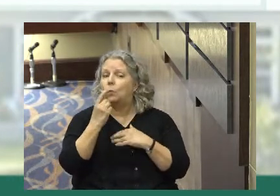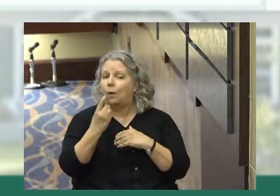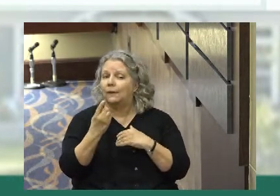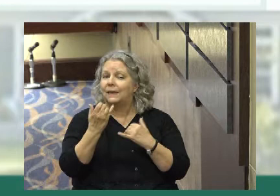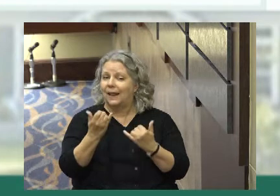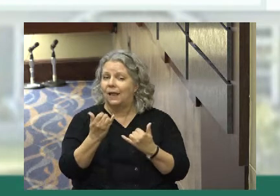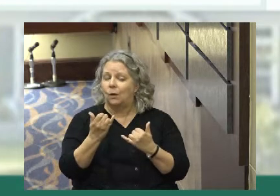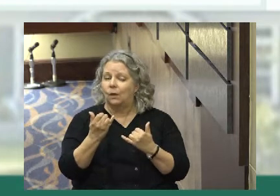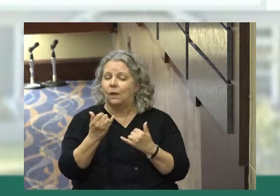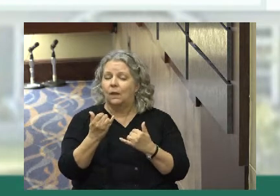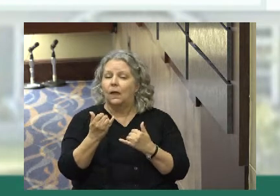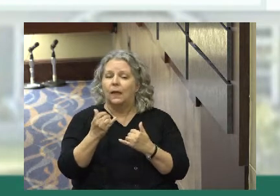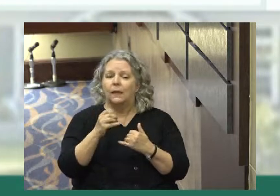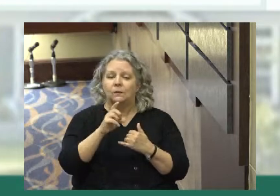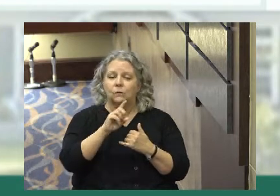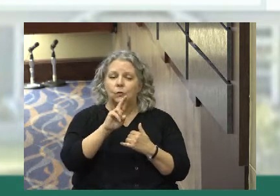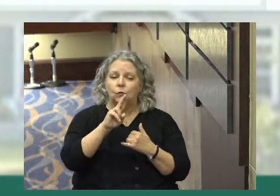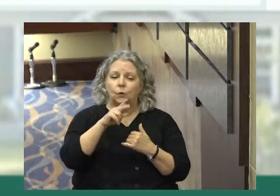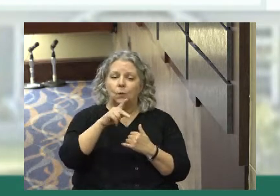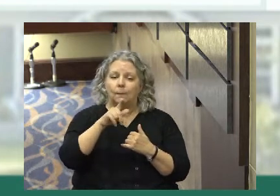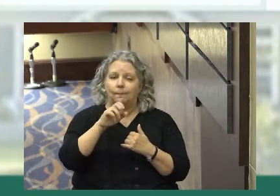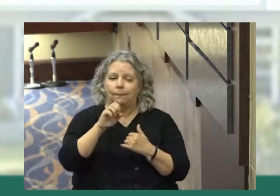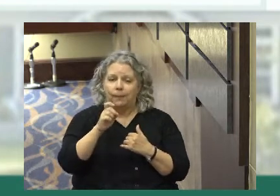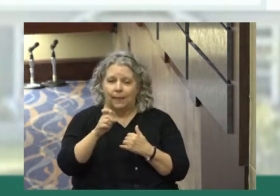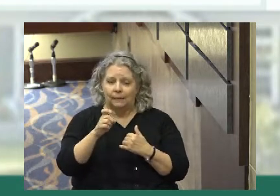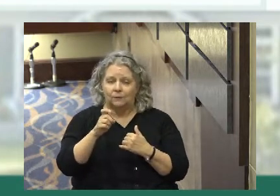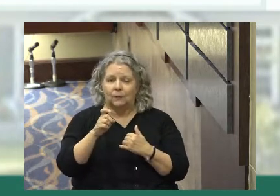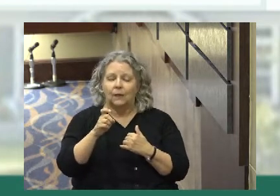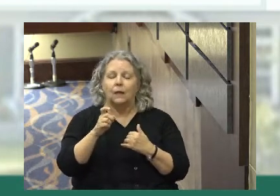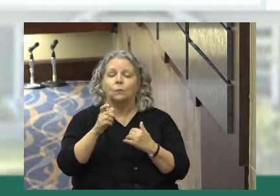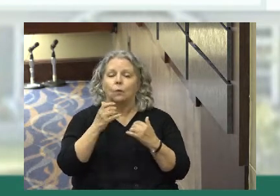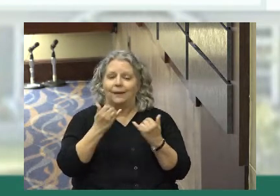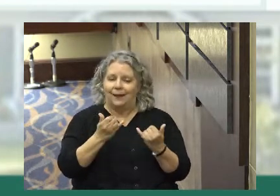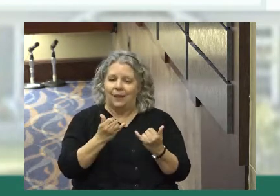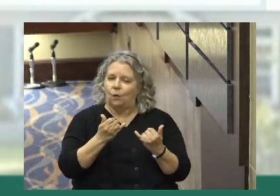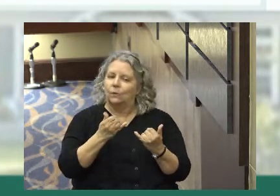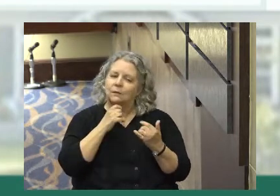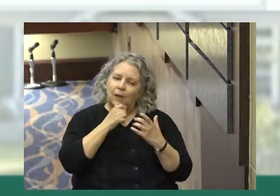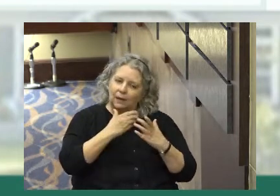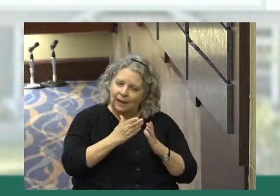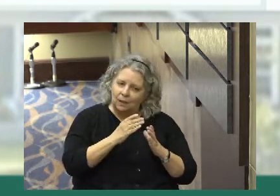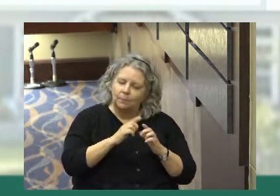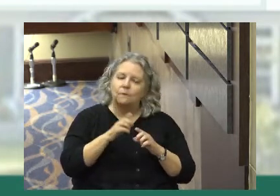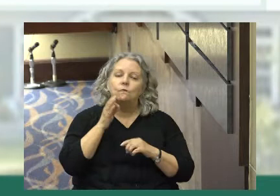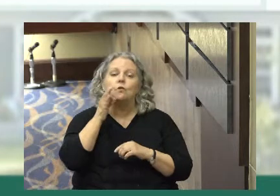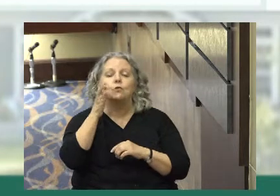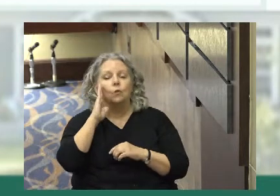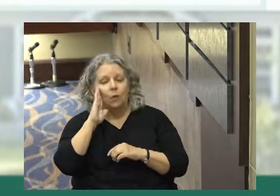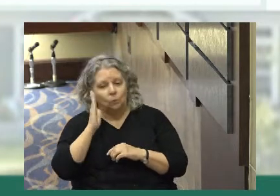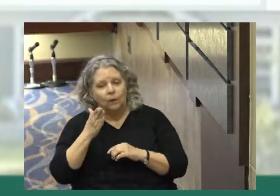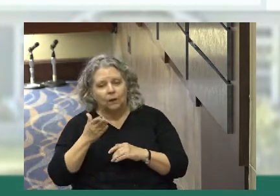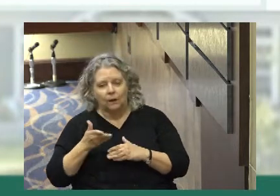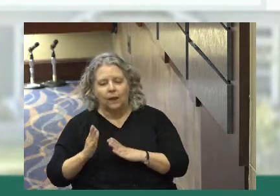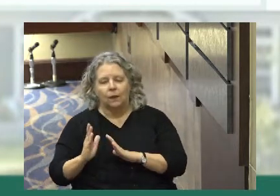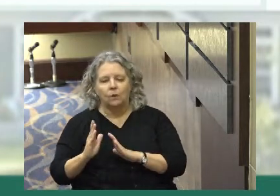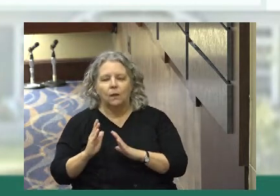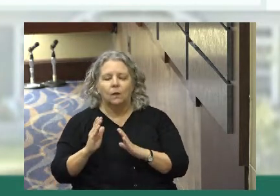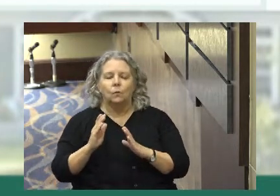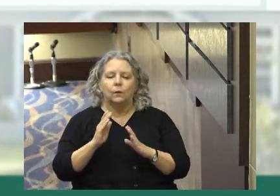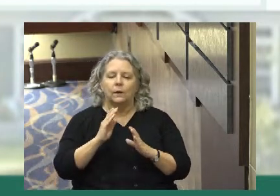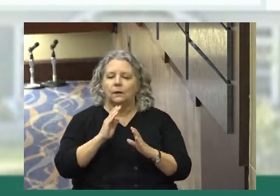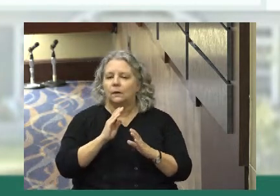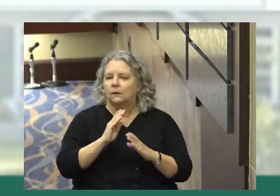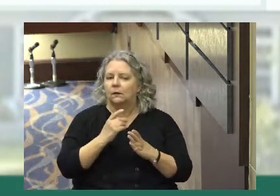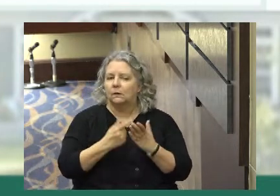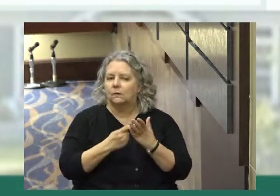rules won't allow you to do that right now. But in the future, that will be allowable. We've talked about the Renaissance at Sanger. That's a new model for